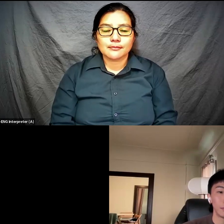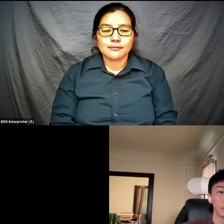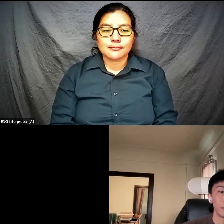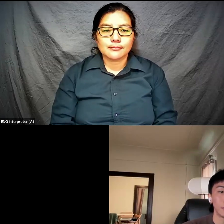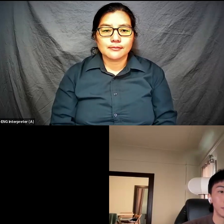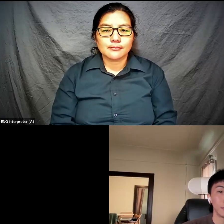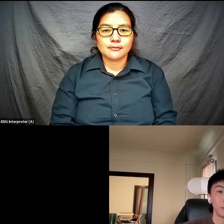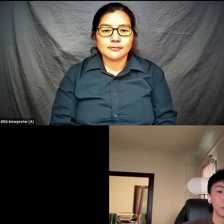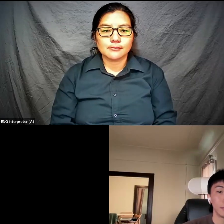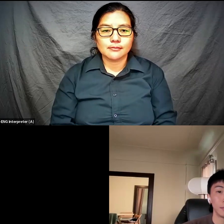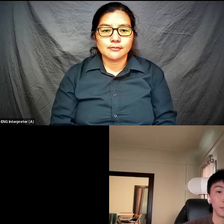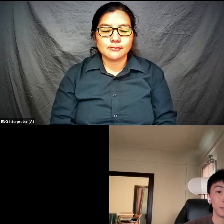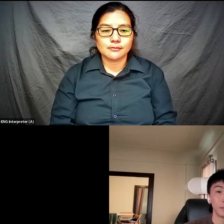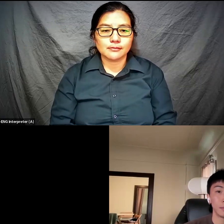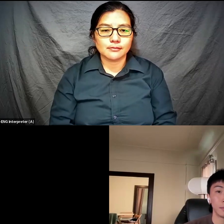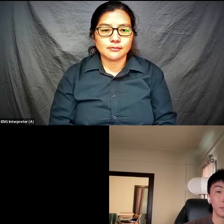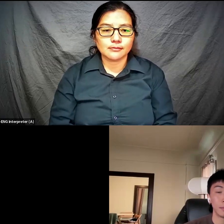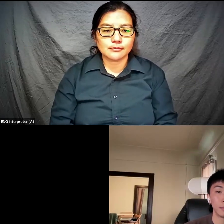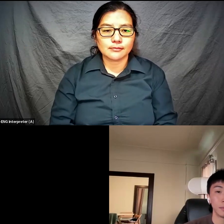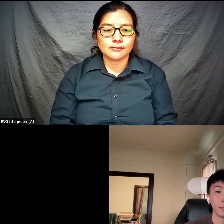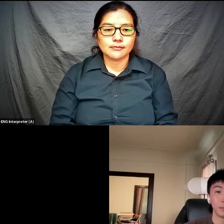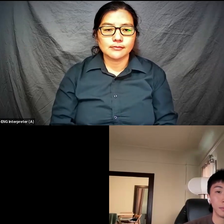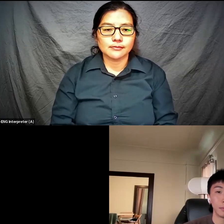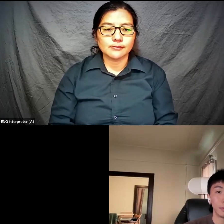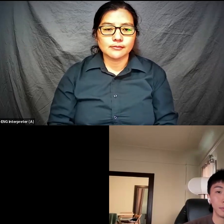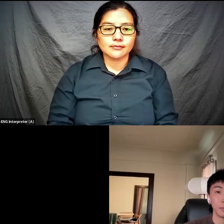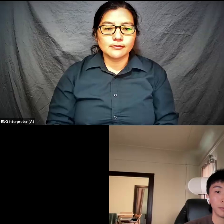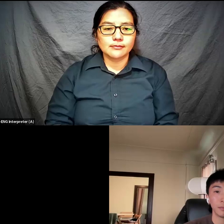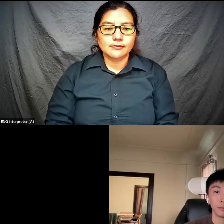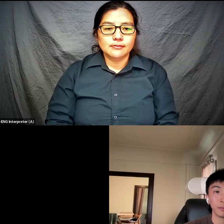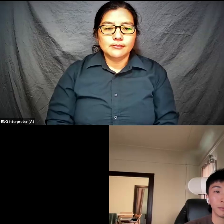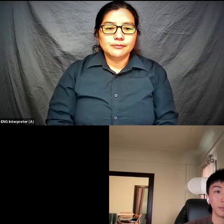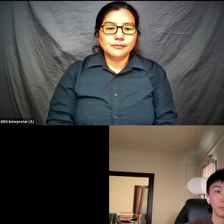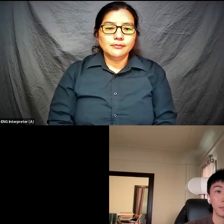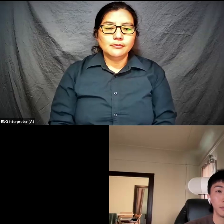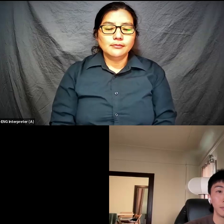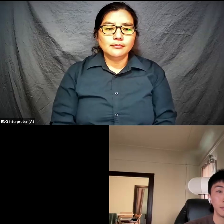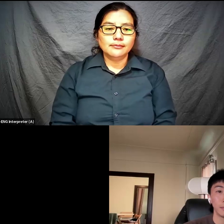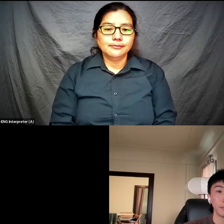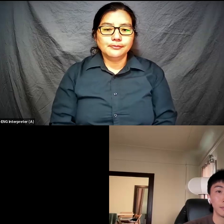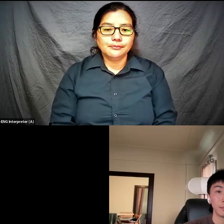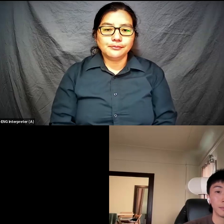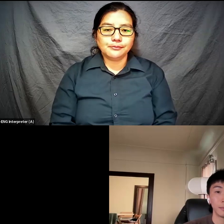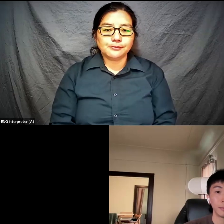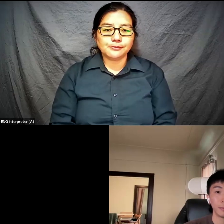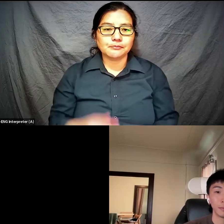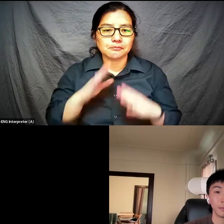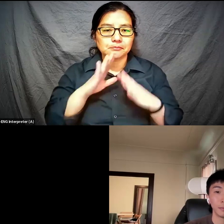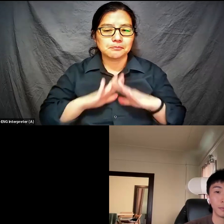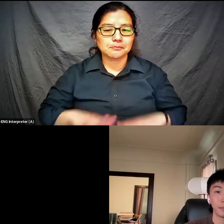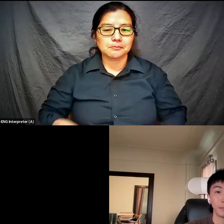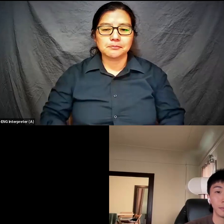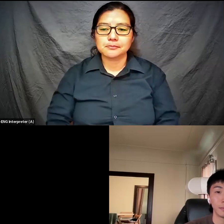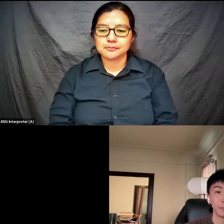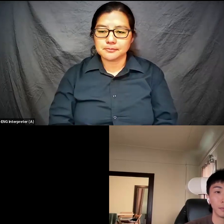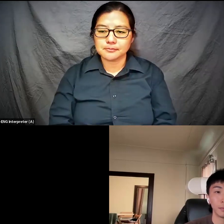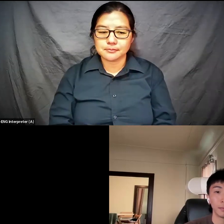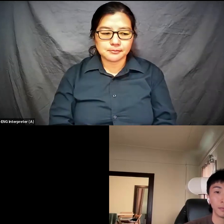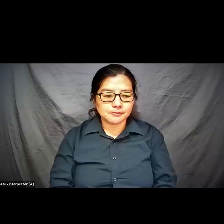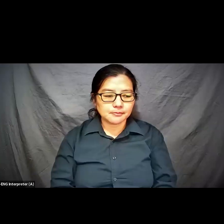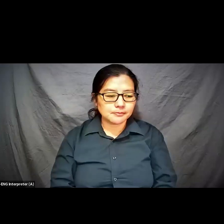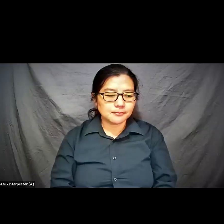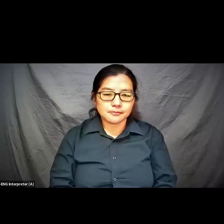due to chronic pain or to being neurodivergent, and also can't name a lot of my feelings and